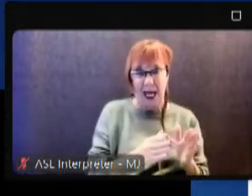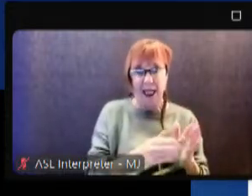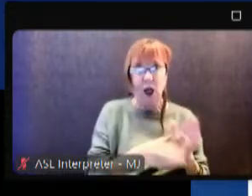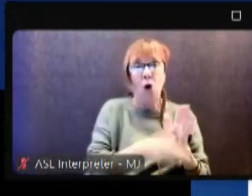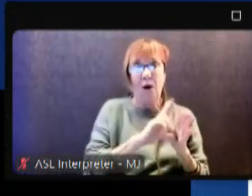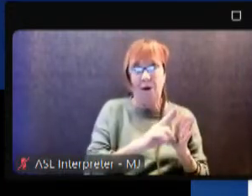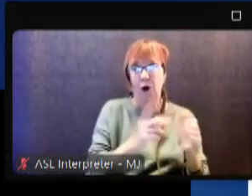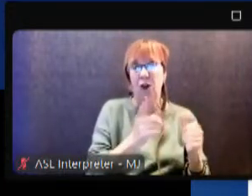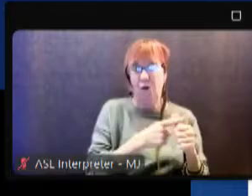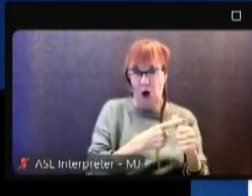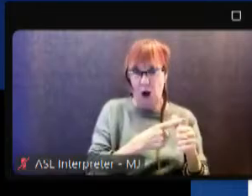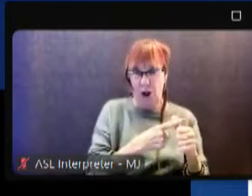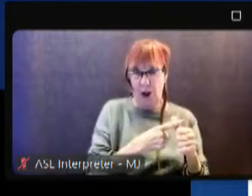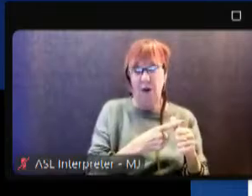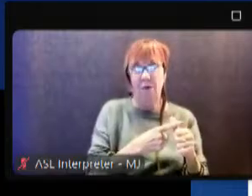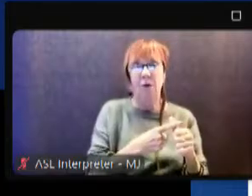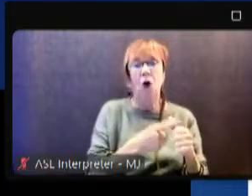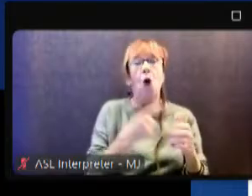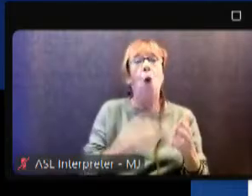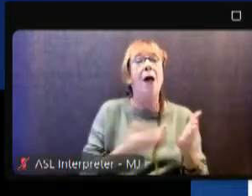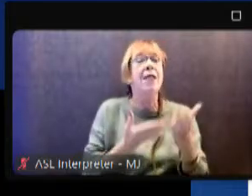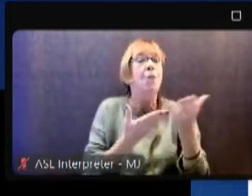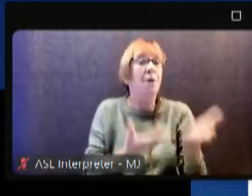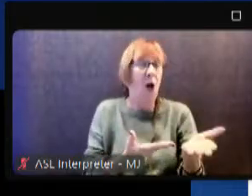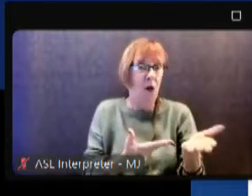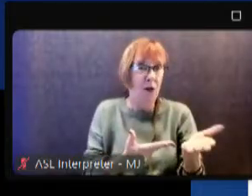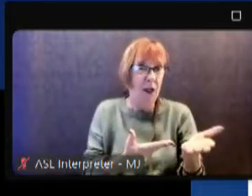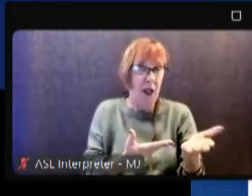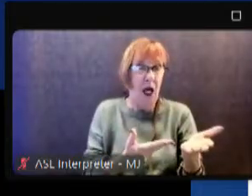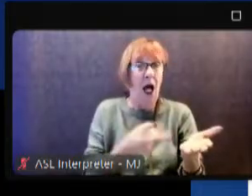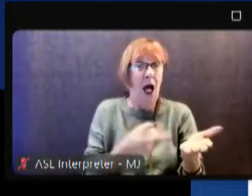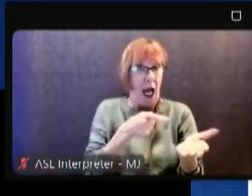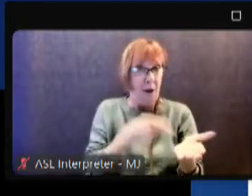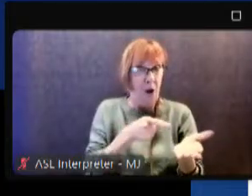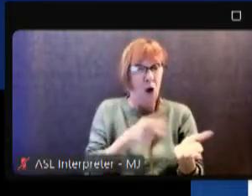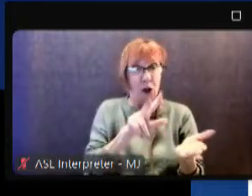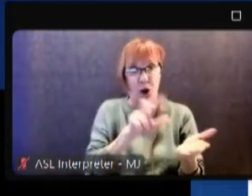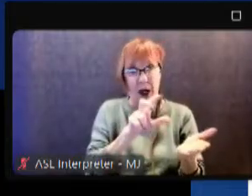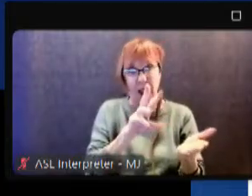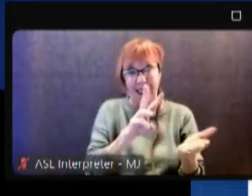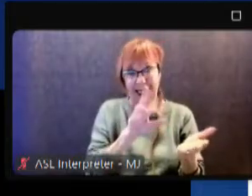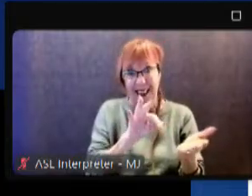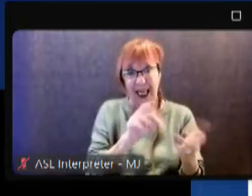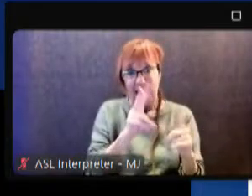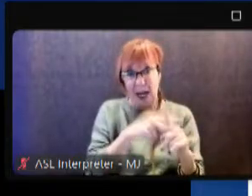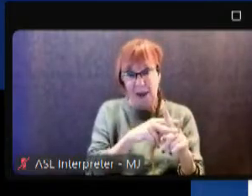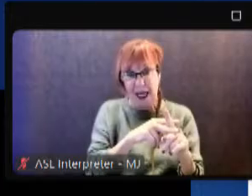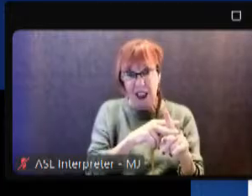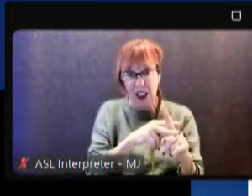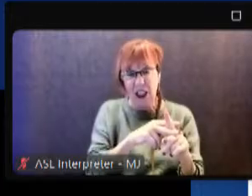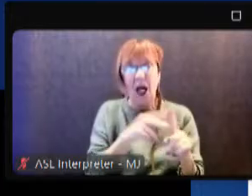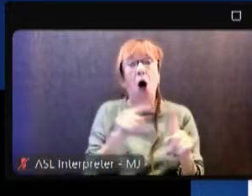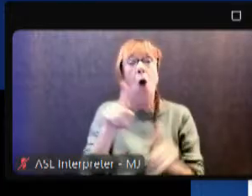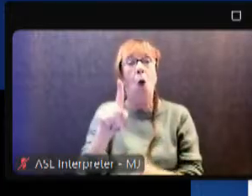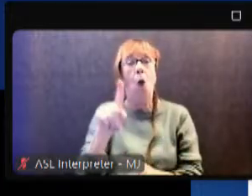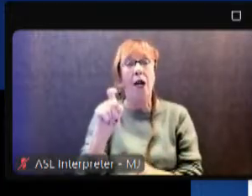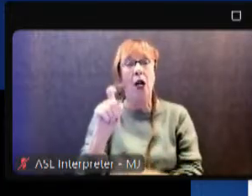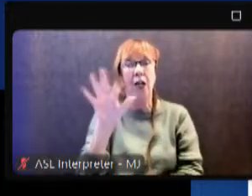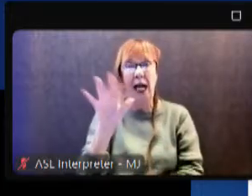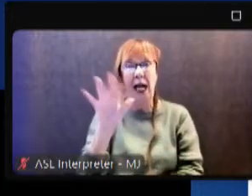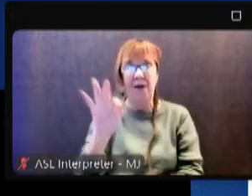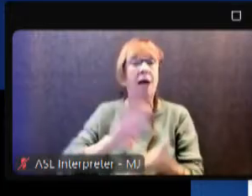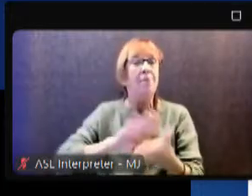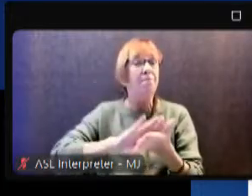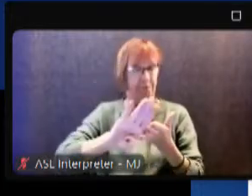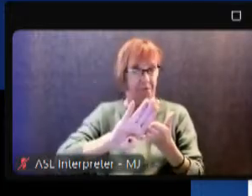is proposed to be built. And of the 369 applications as of this morning, 199 applications have cleared